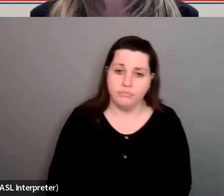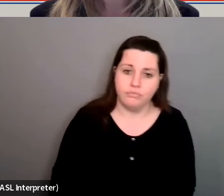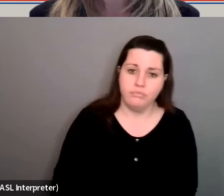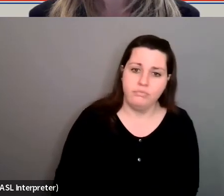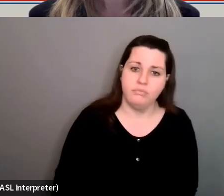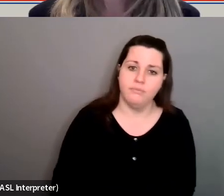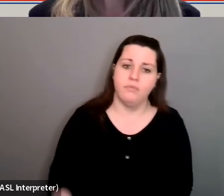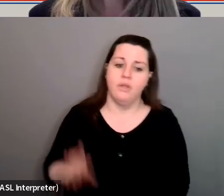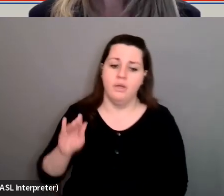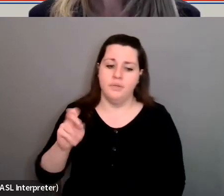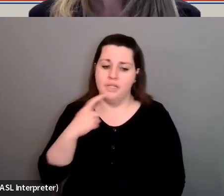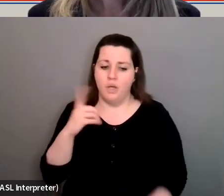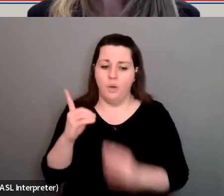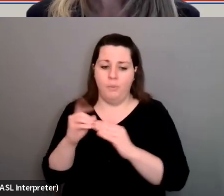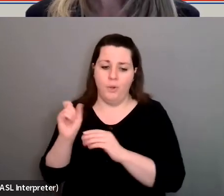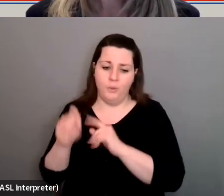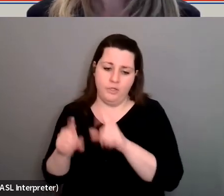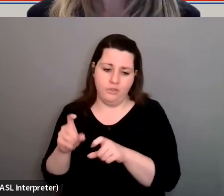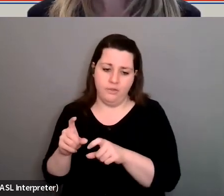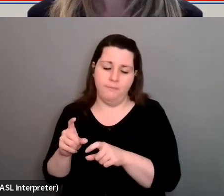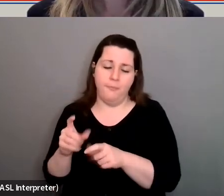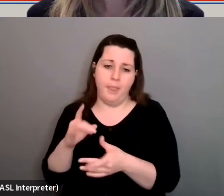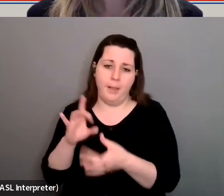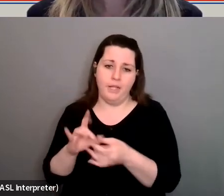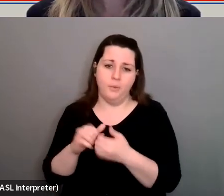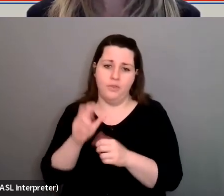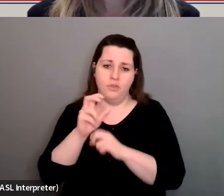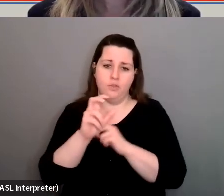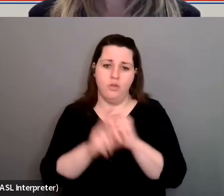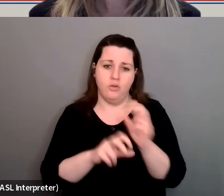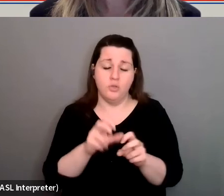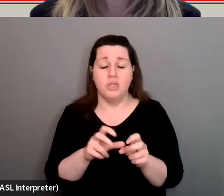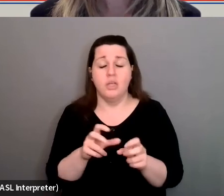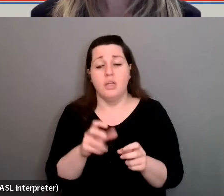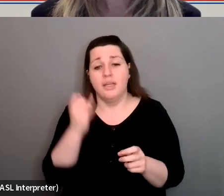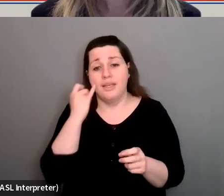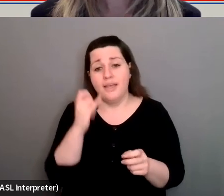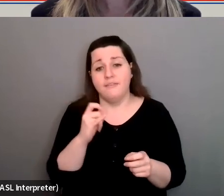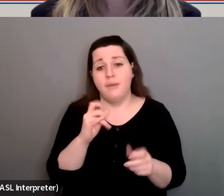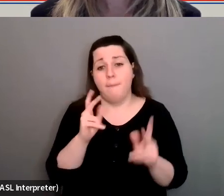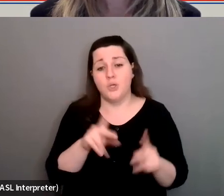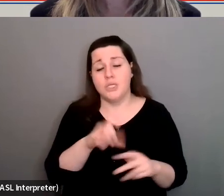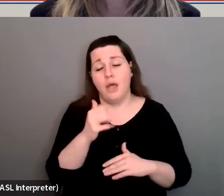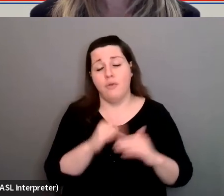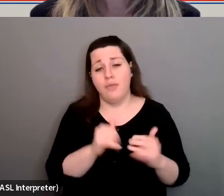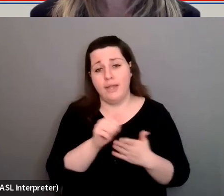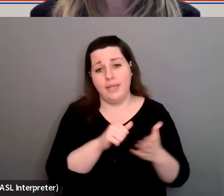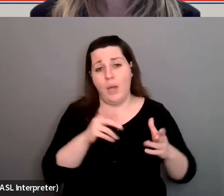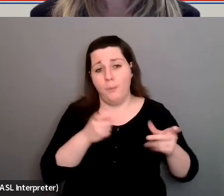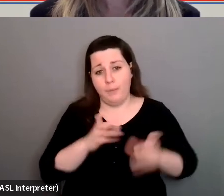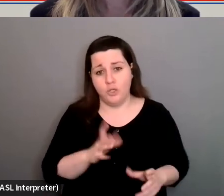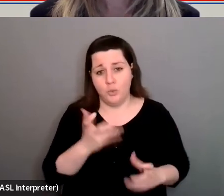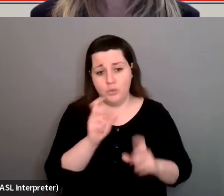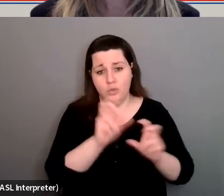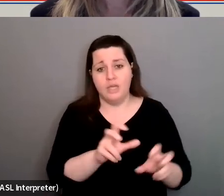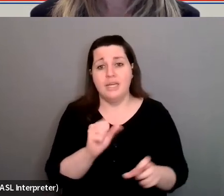One more question I don't think we touched on about contributions. If someone other than the account manager wants to contribute, can they send the check directly to